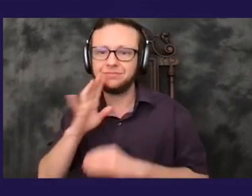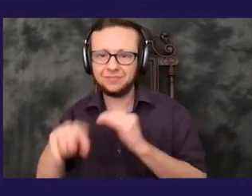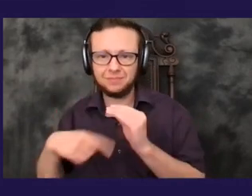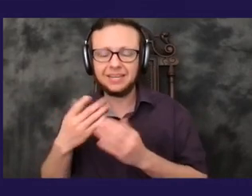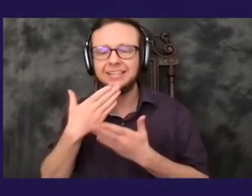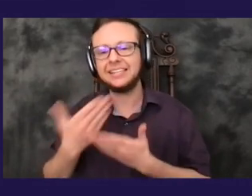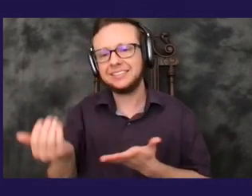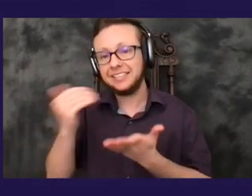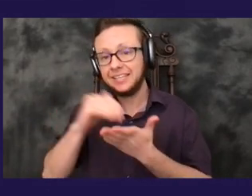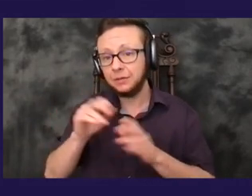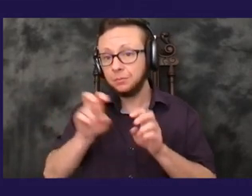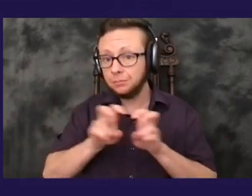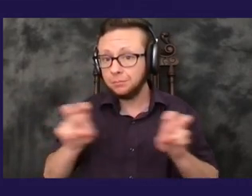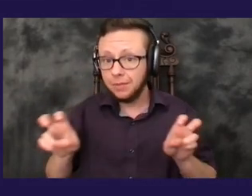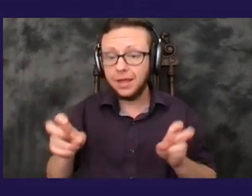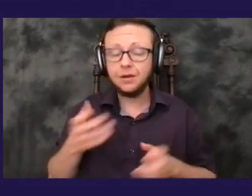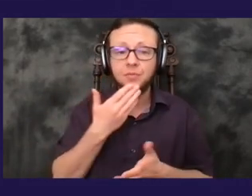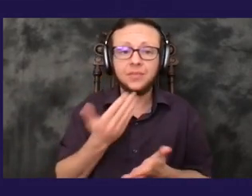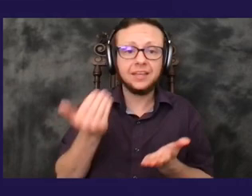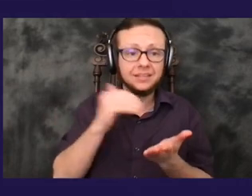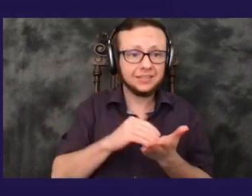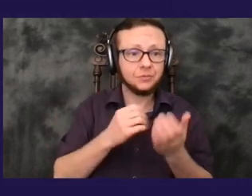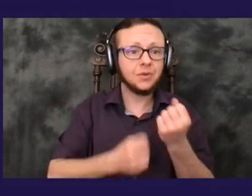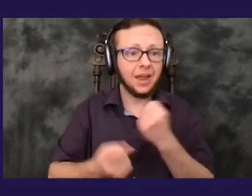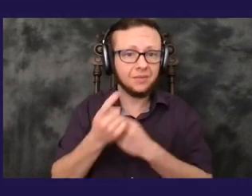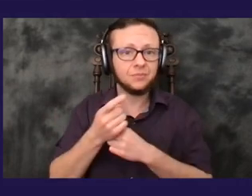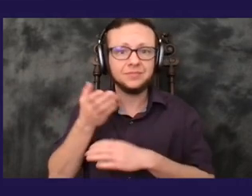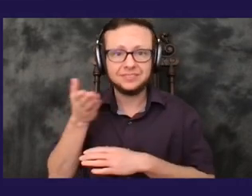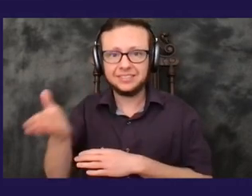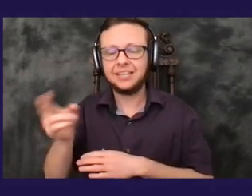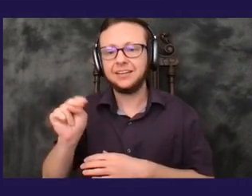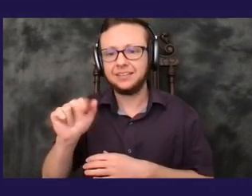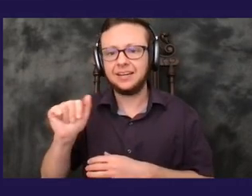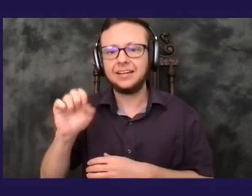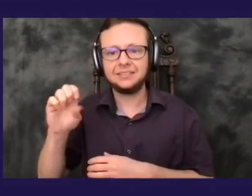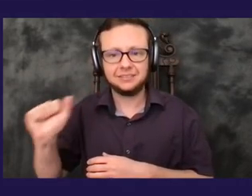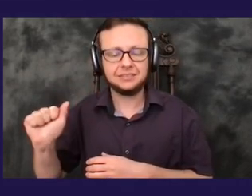and thanks again to everybody at NASEM for really having this important conversation.